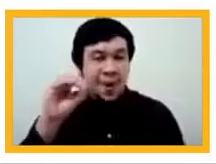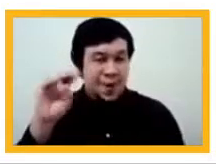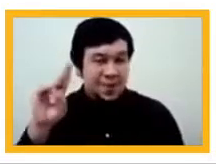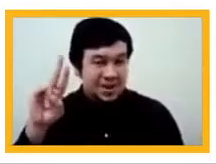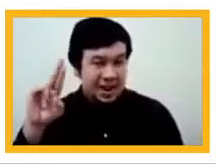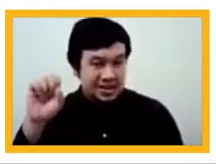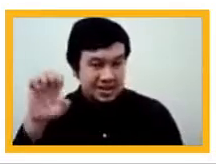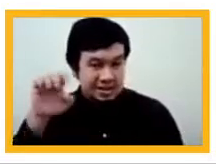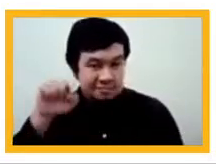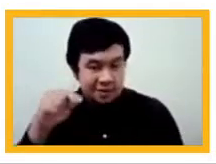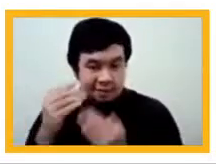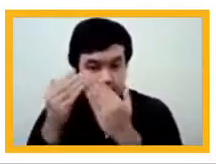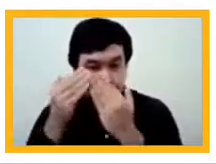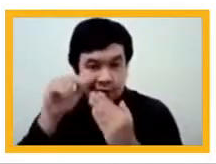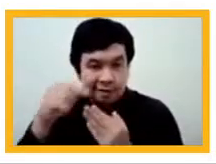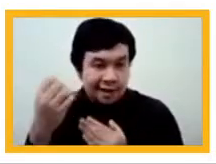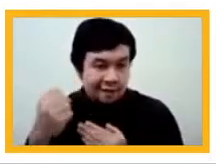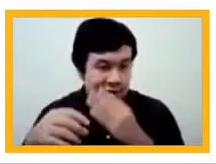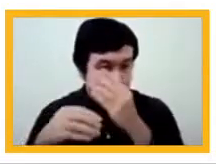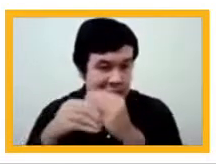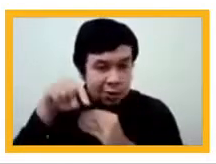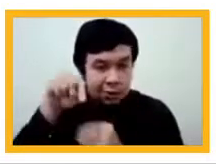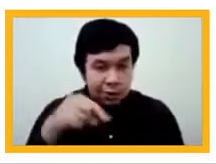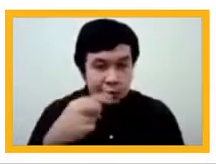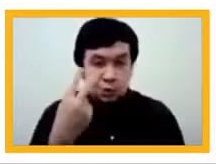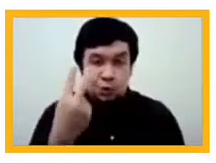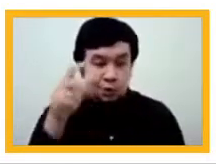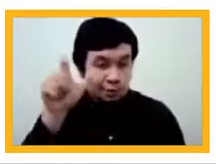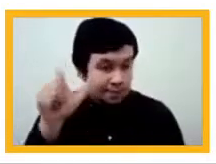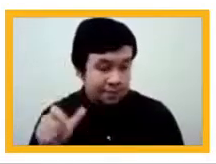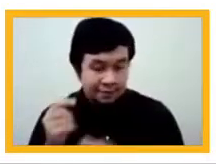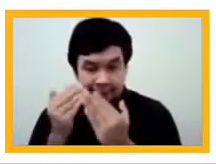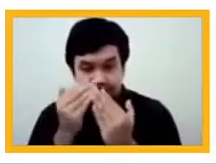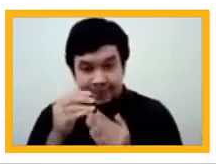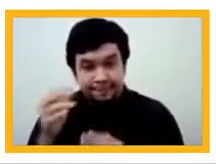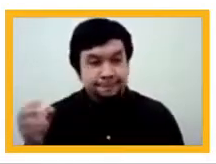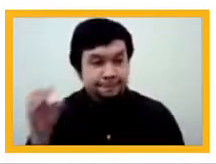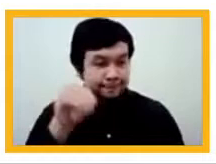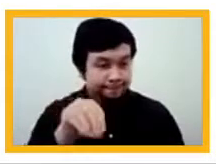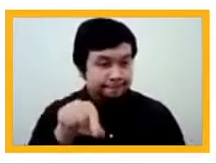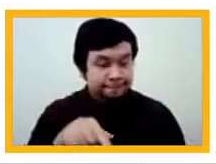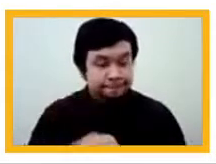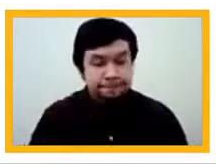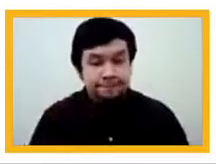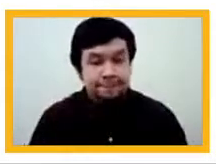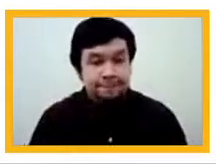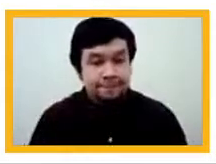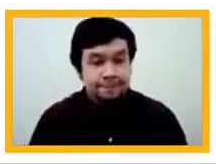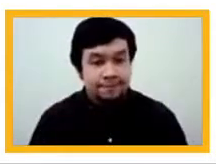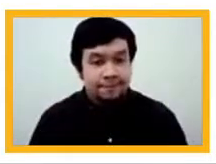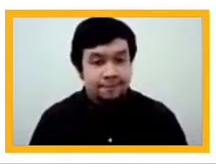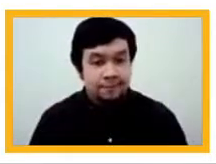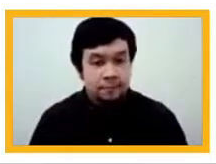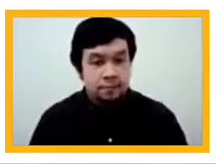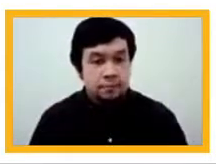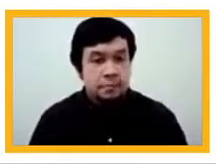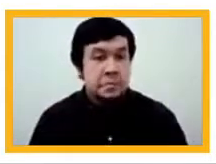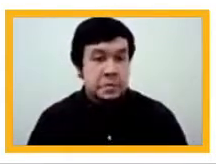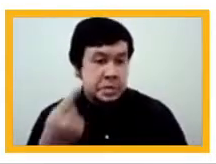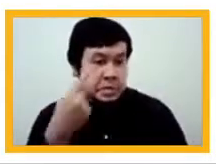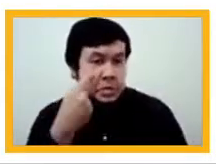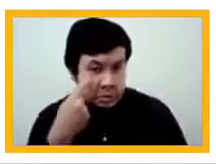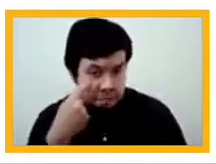in total. And also, we try to propagate software convergence